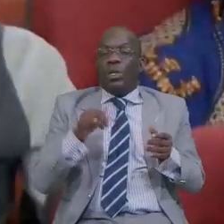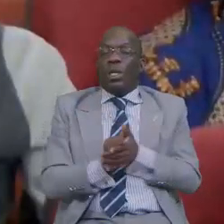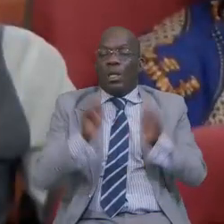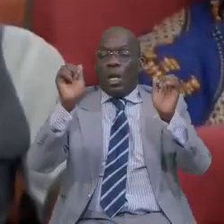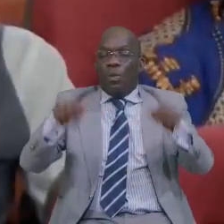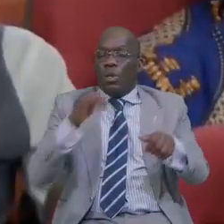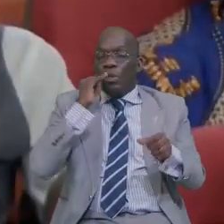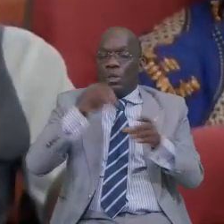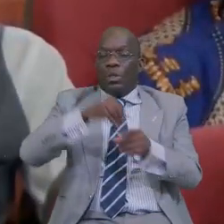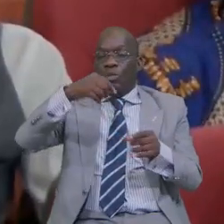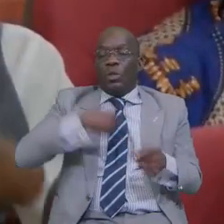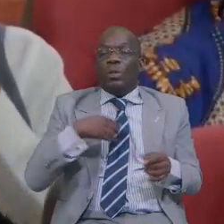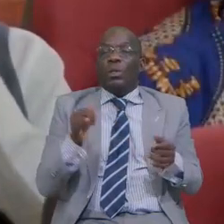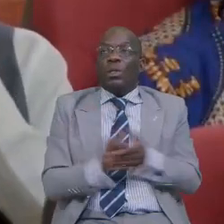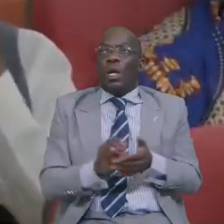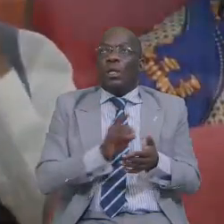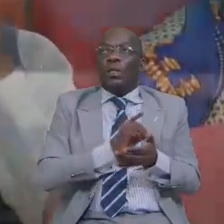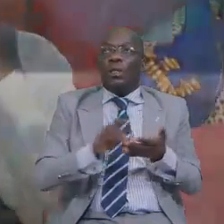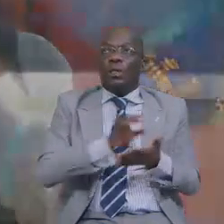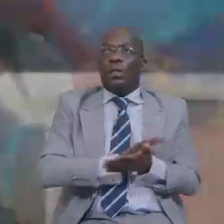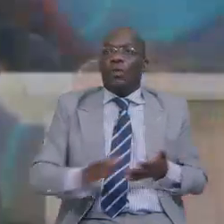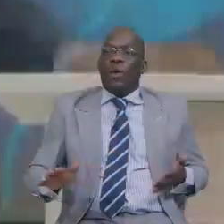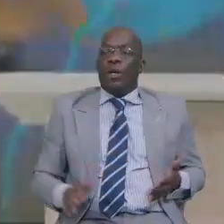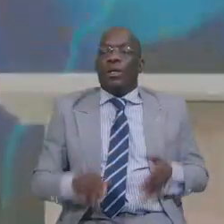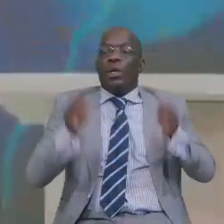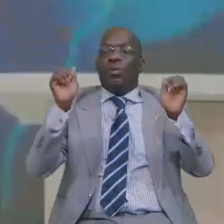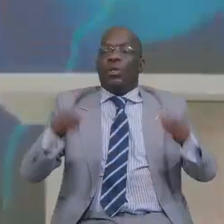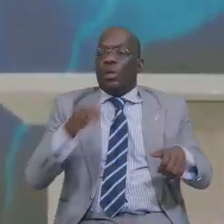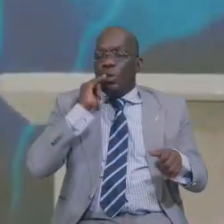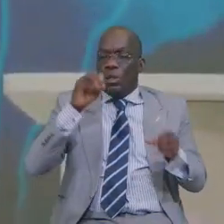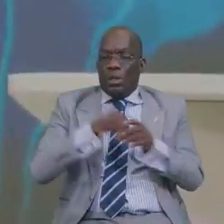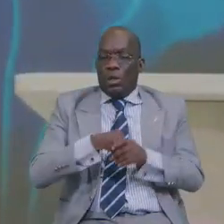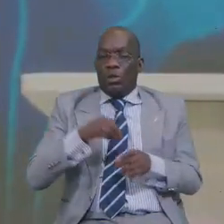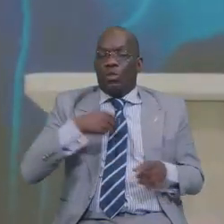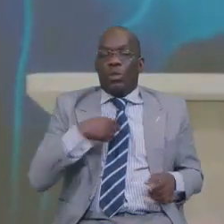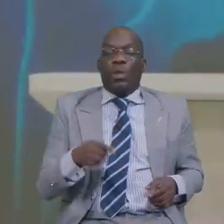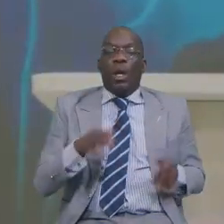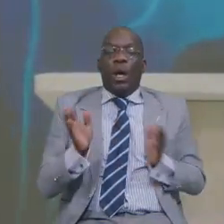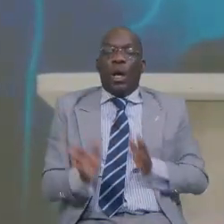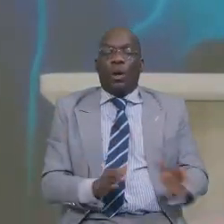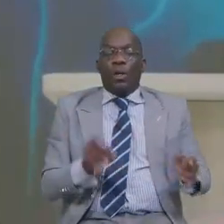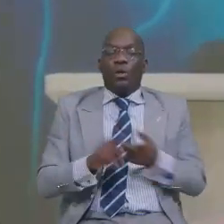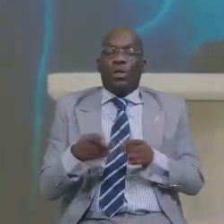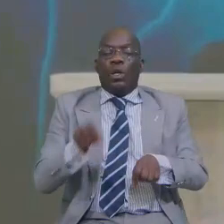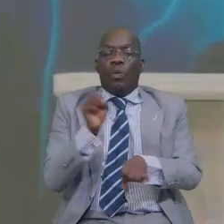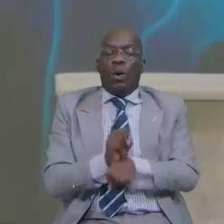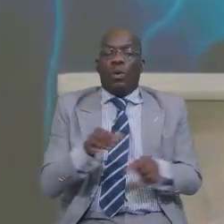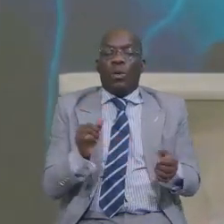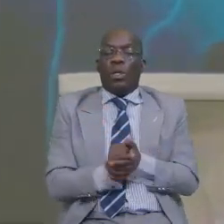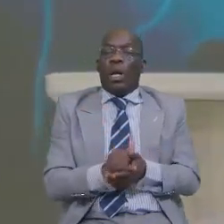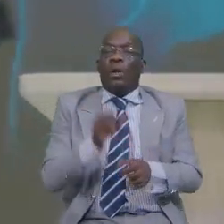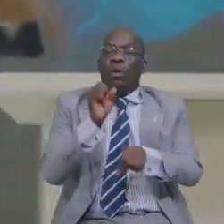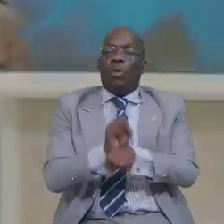that divine possibility is in me already, according to the power that worketh in